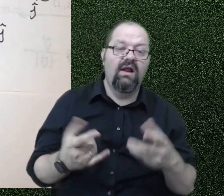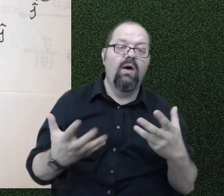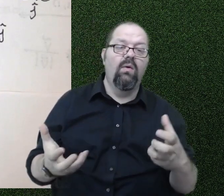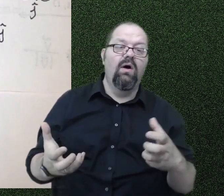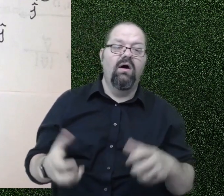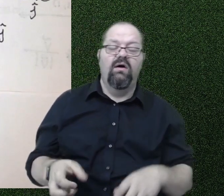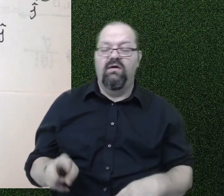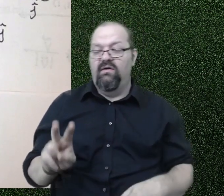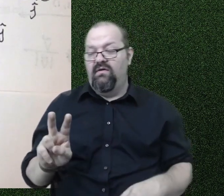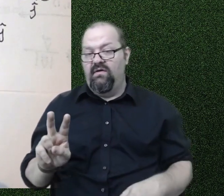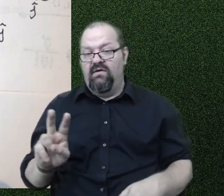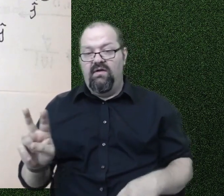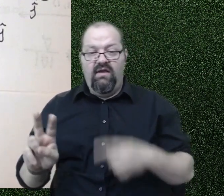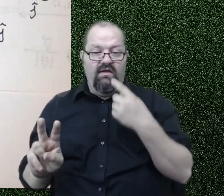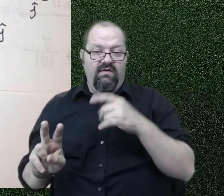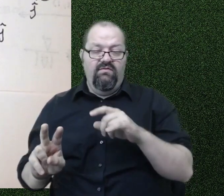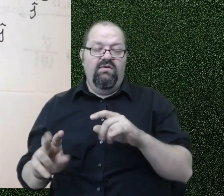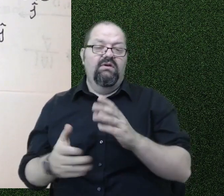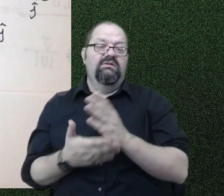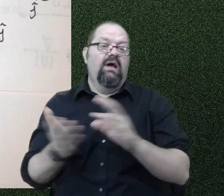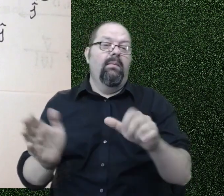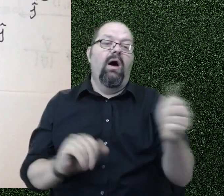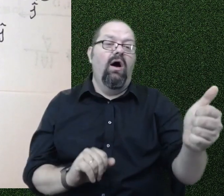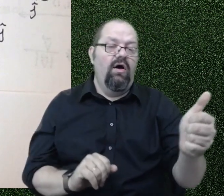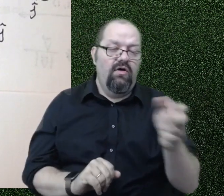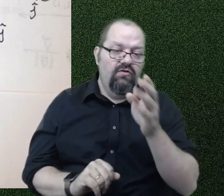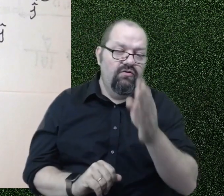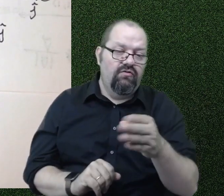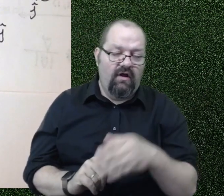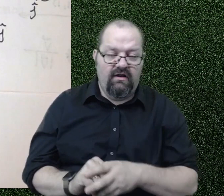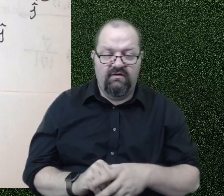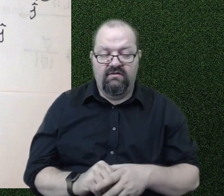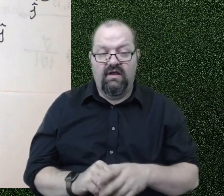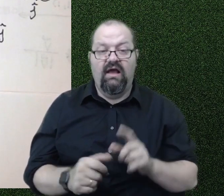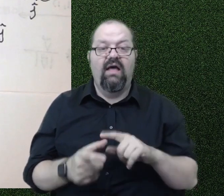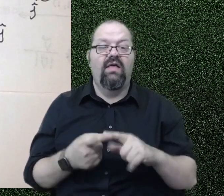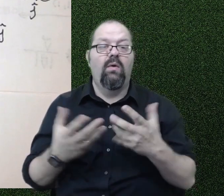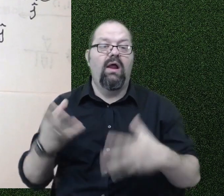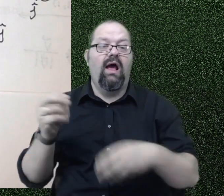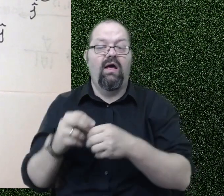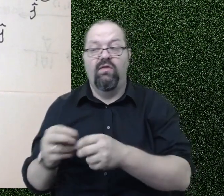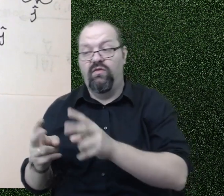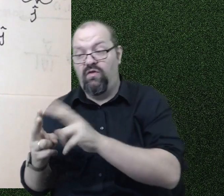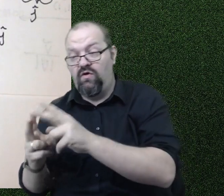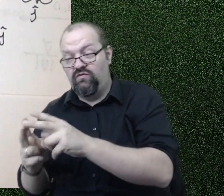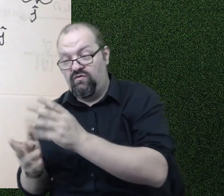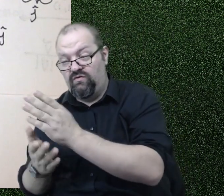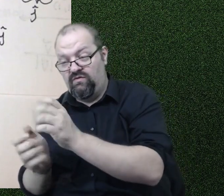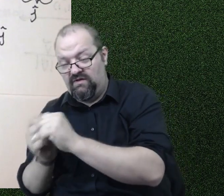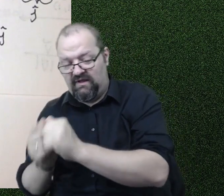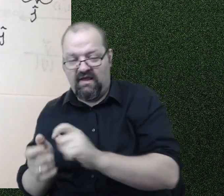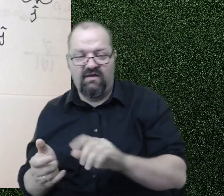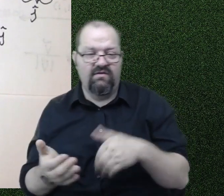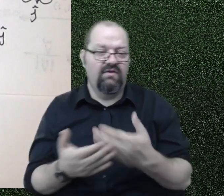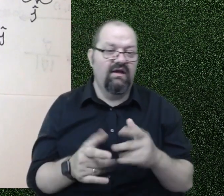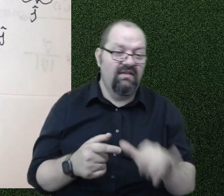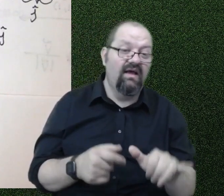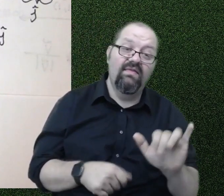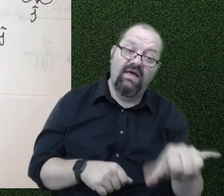of v in this direction, in some perpendicular direction? I wanted to add those two guys together to get v. Well, that's possible